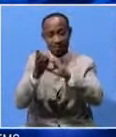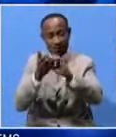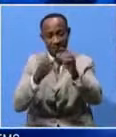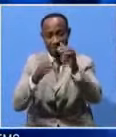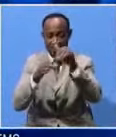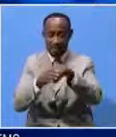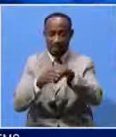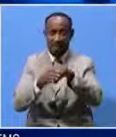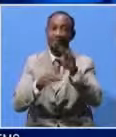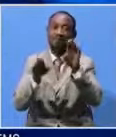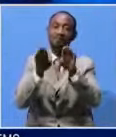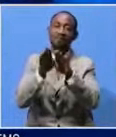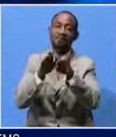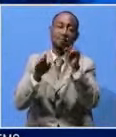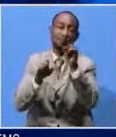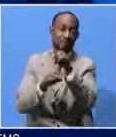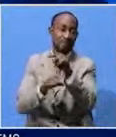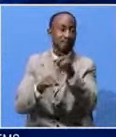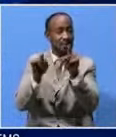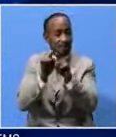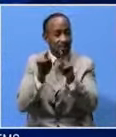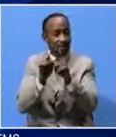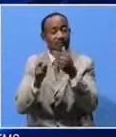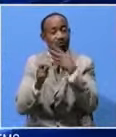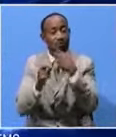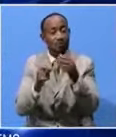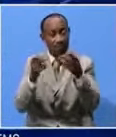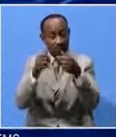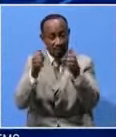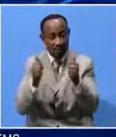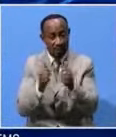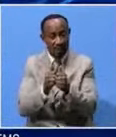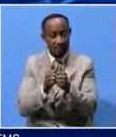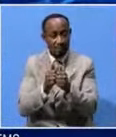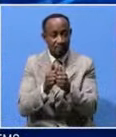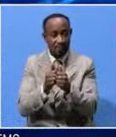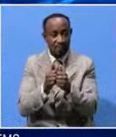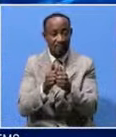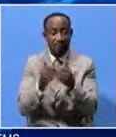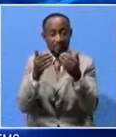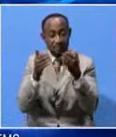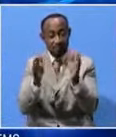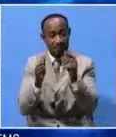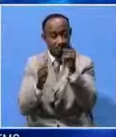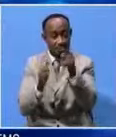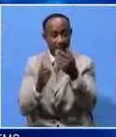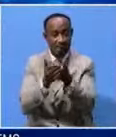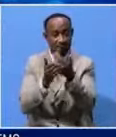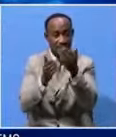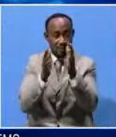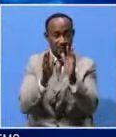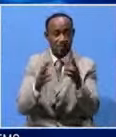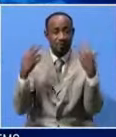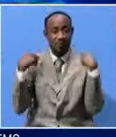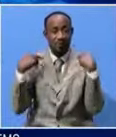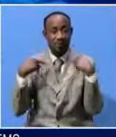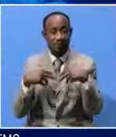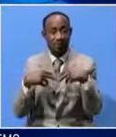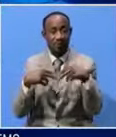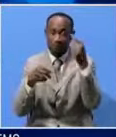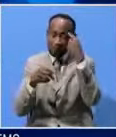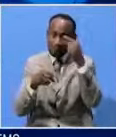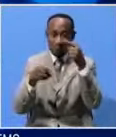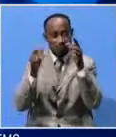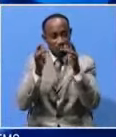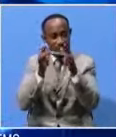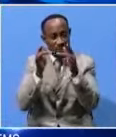Lilongwe. And Malawi Revenue Authority Commissioner General John Biswick said launch of the Customs Management Systems Interface for Electronic